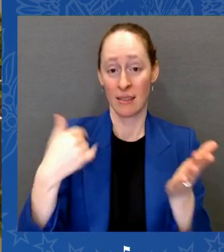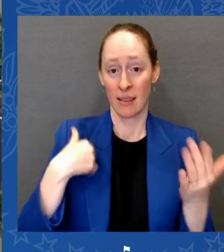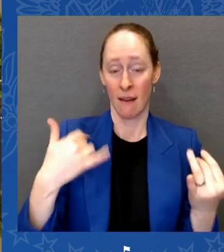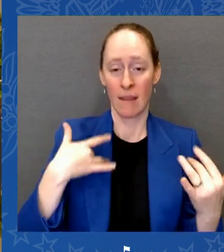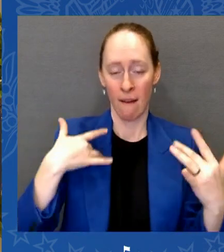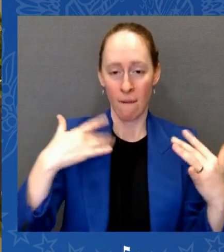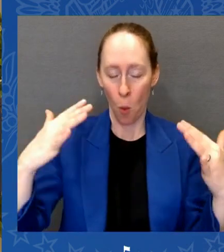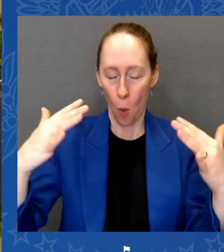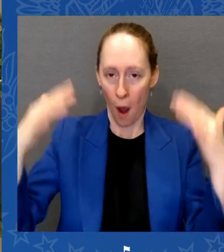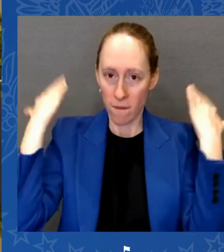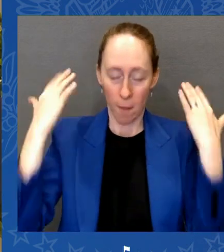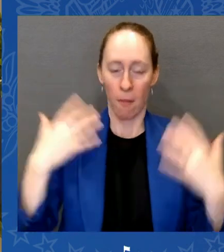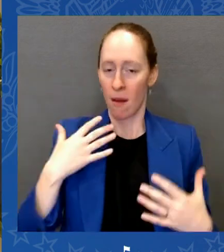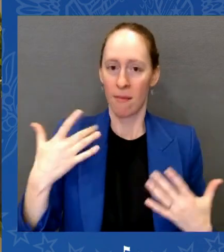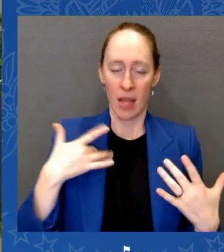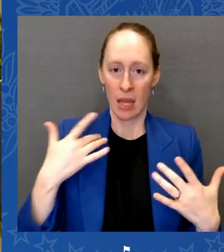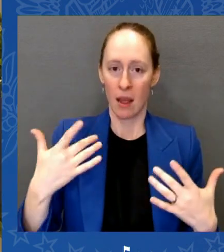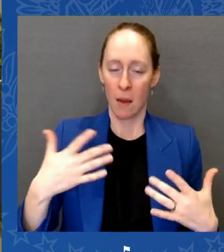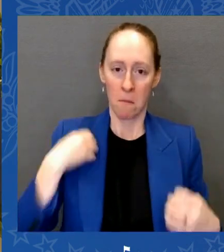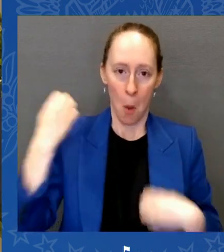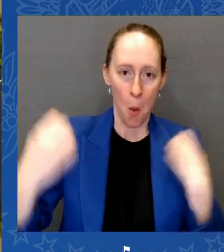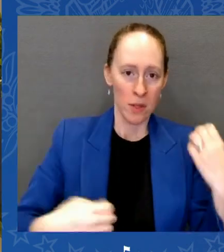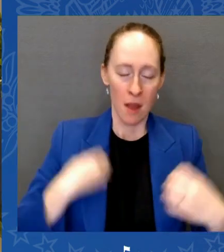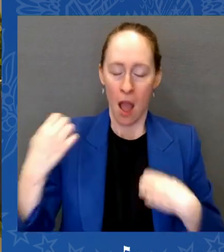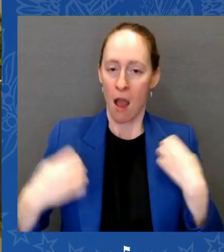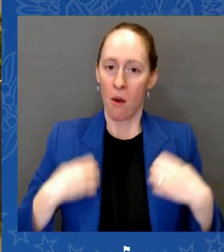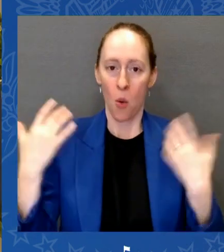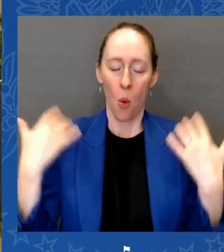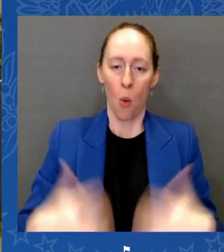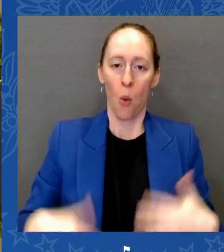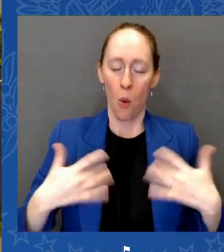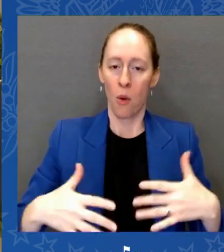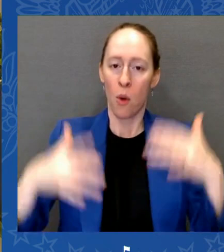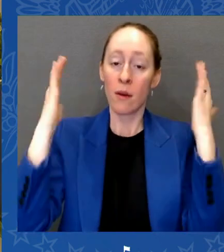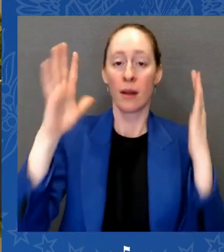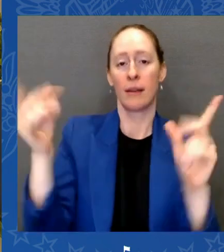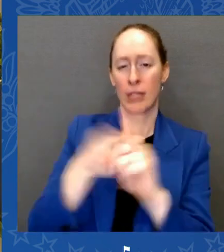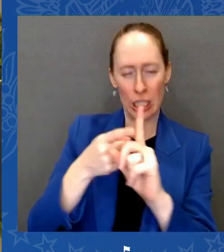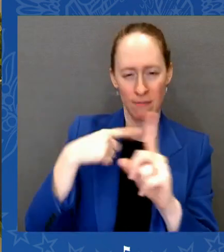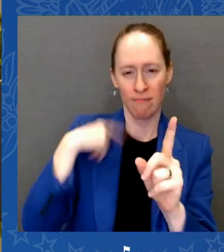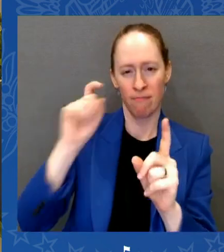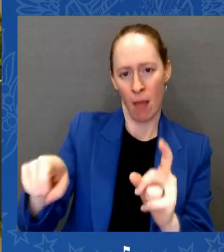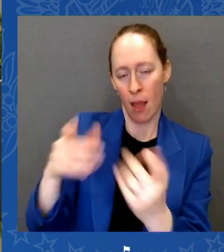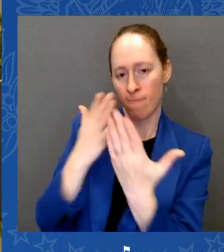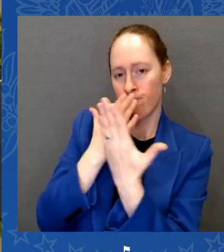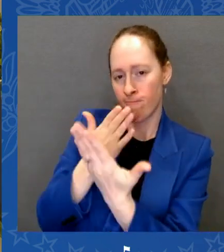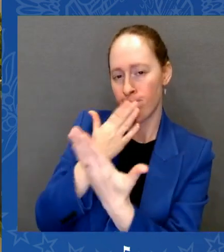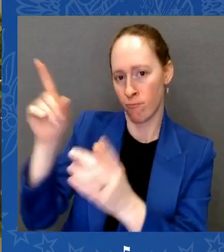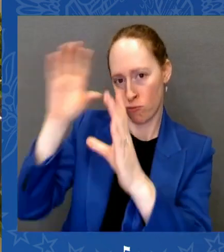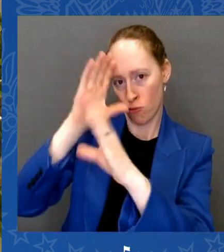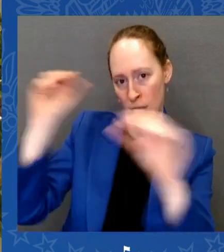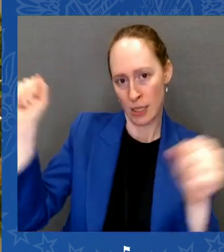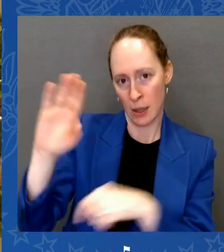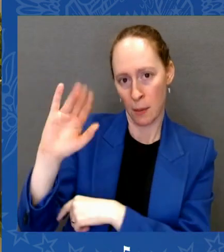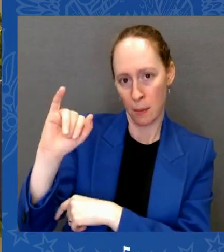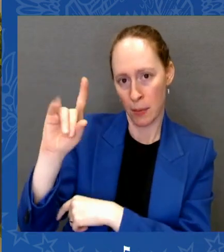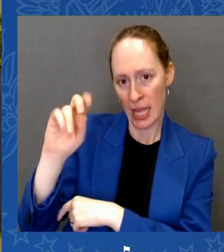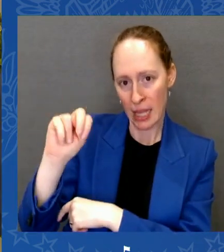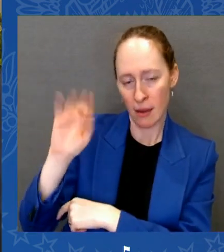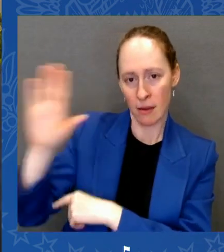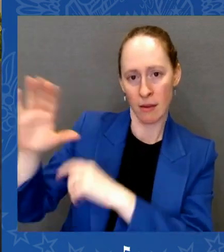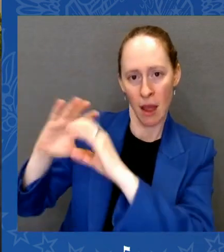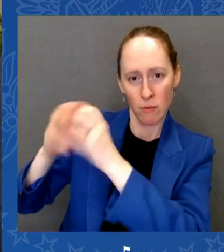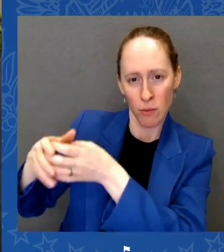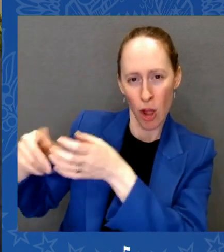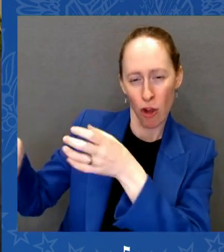gratitude for President Biden and his entire administration. he just mentioned this work is not easy, and it has not